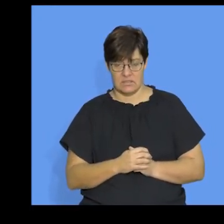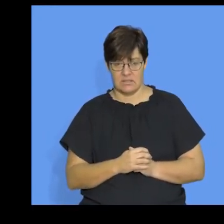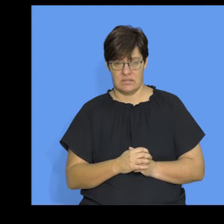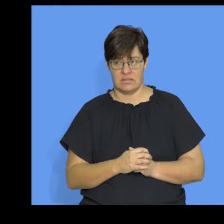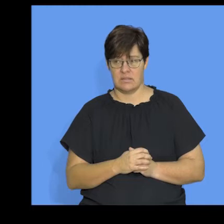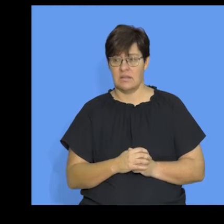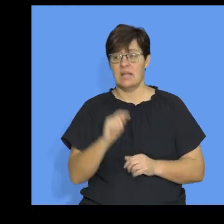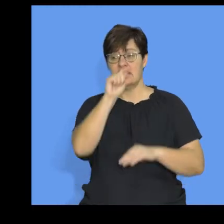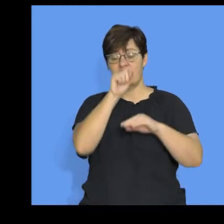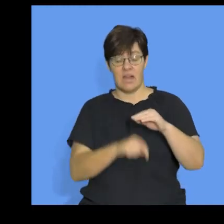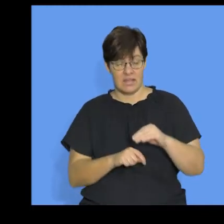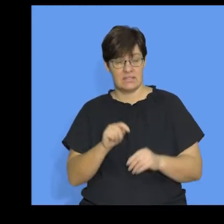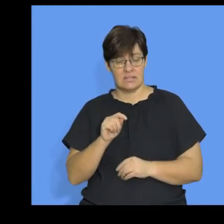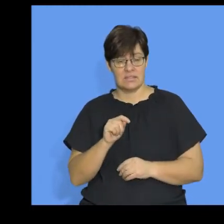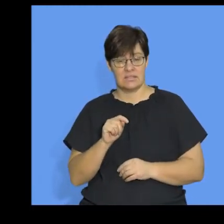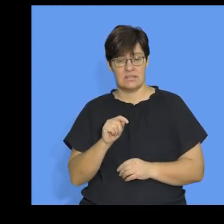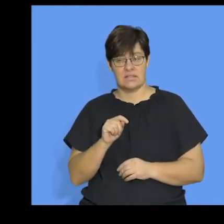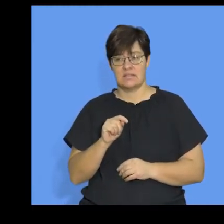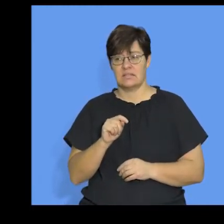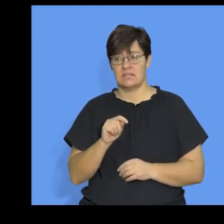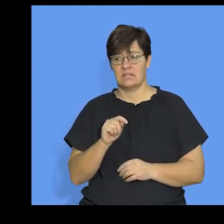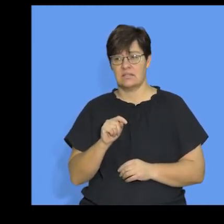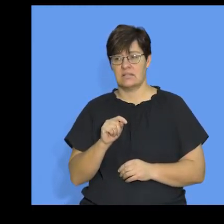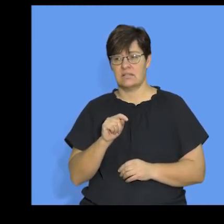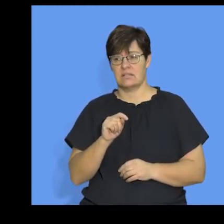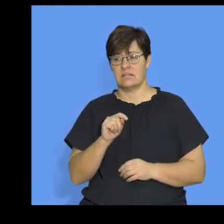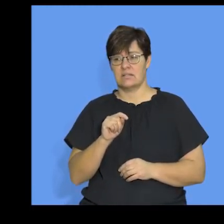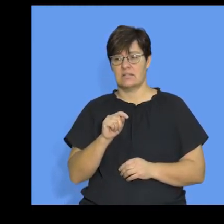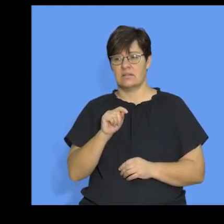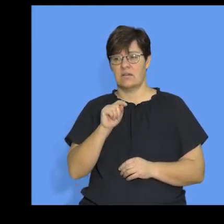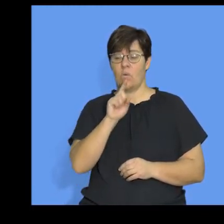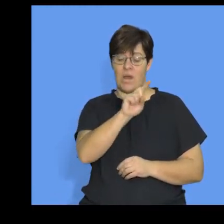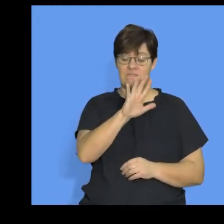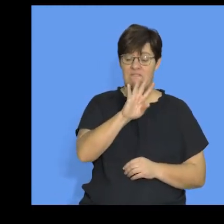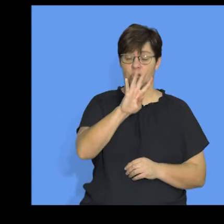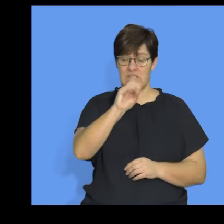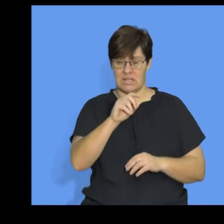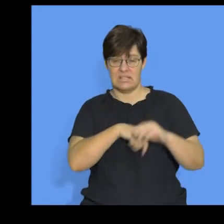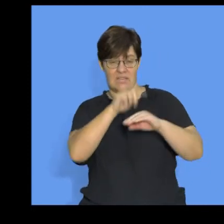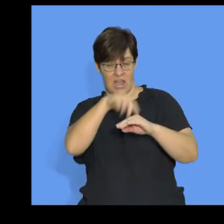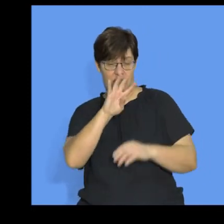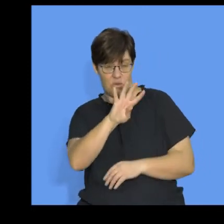divided by the number of units, which is your 38 Rand and 50 cents. So there's my total fixed cost,